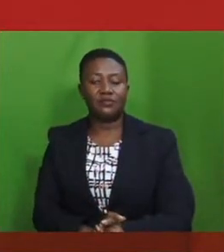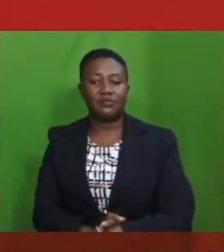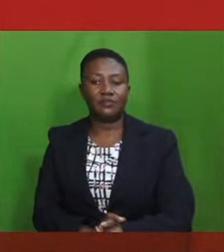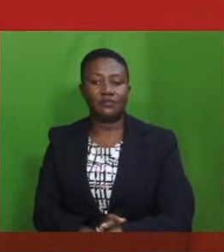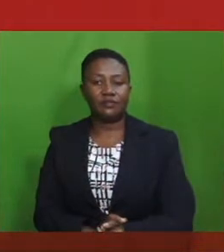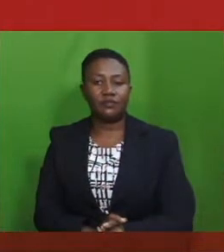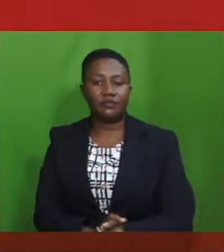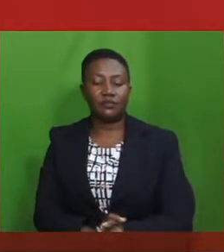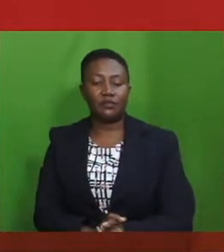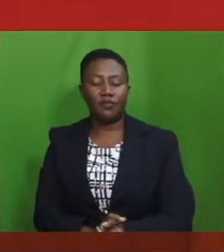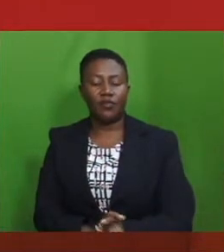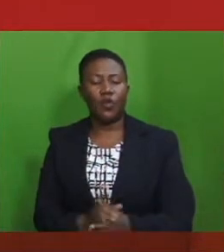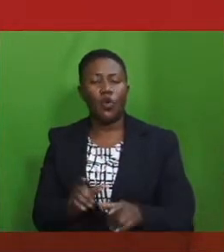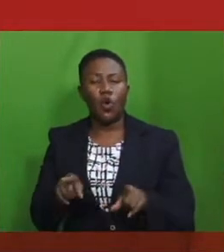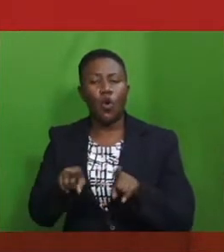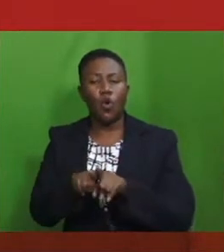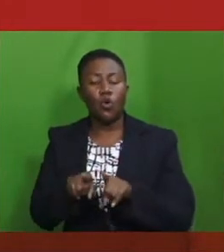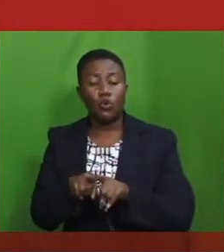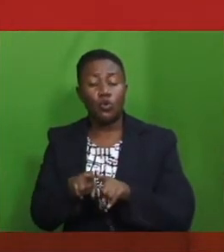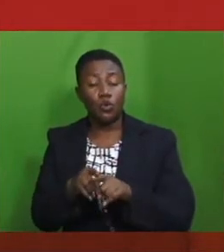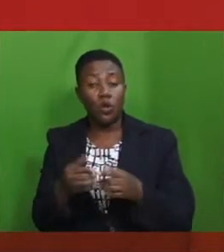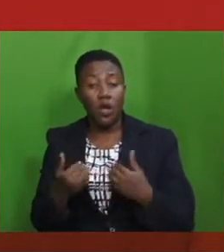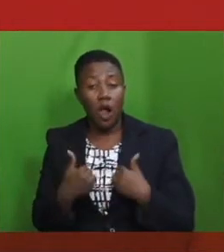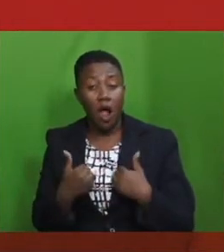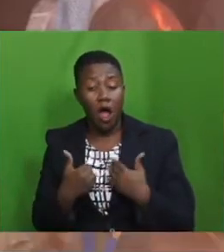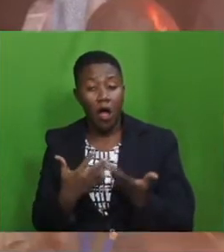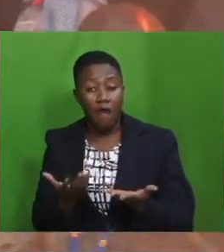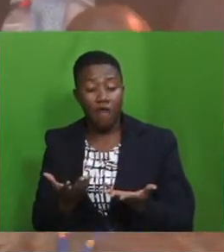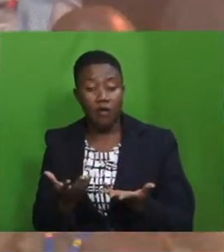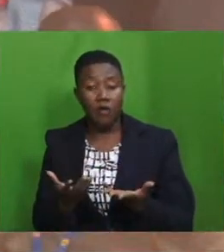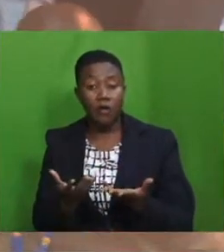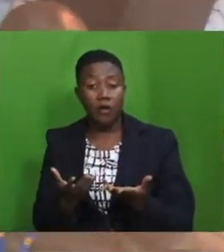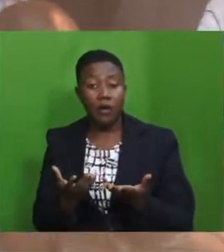We have His Excellency